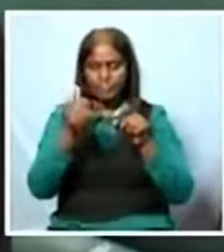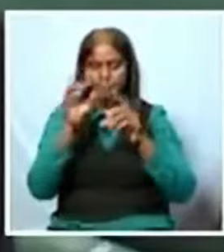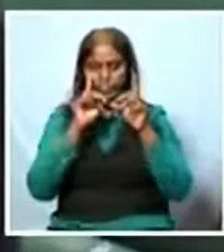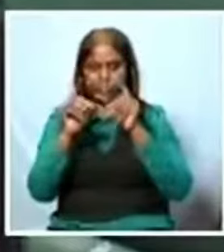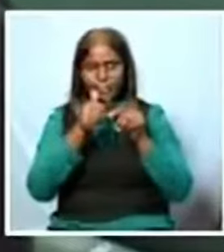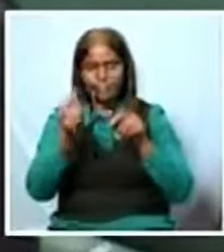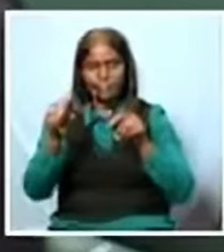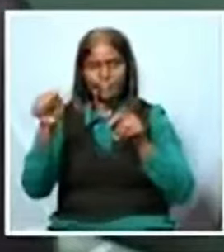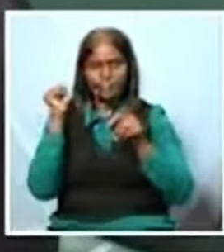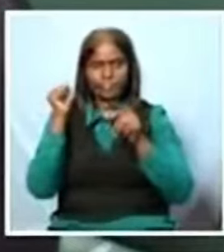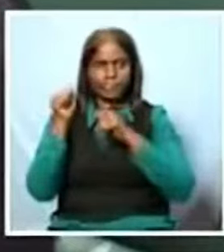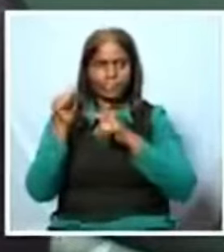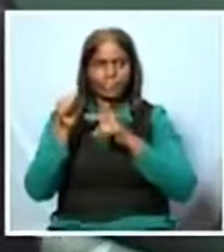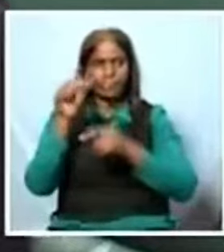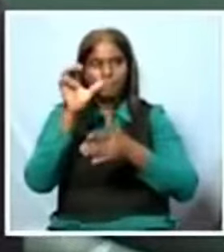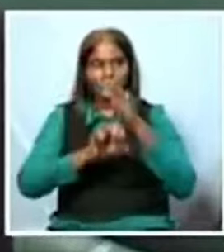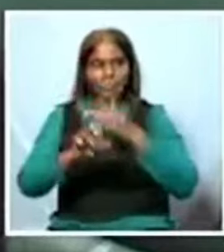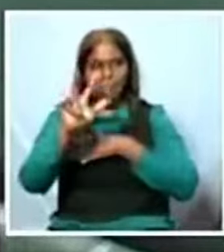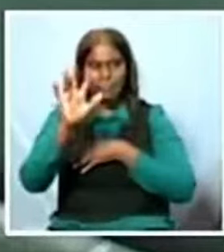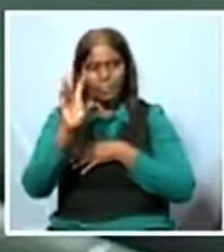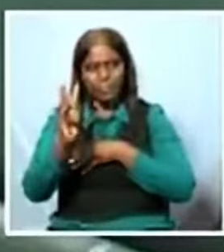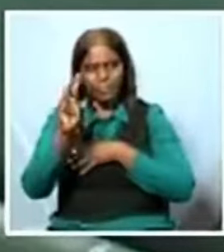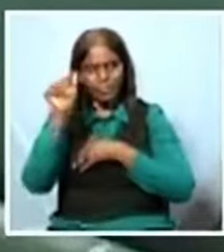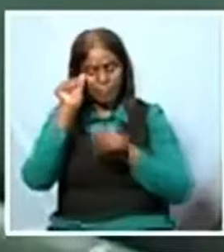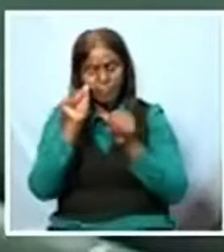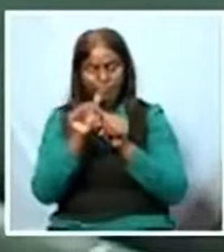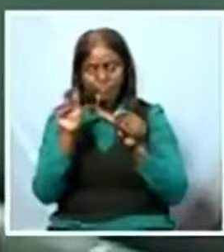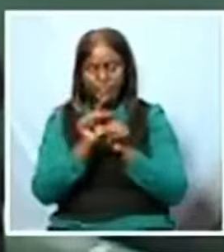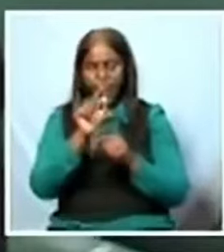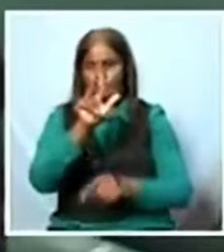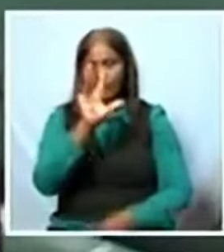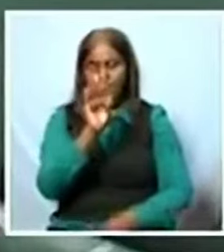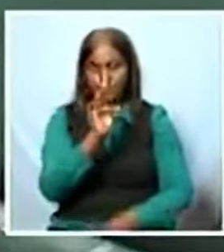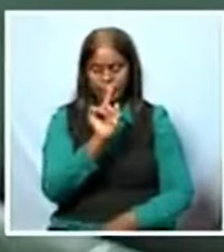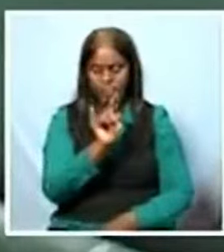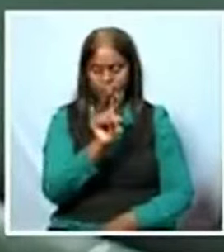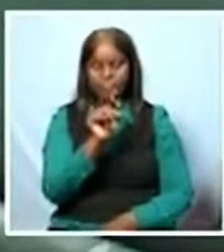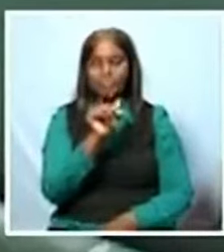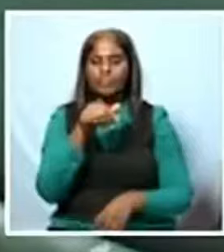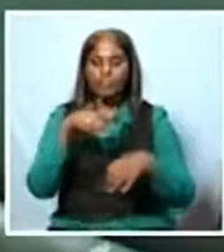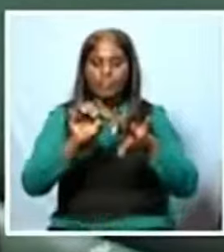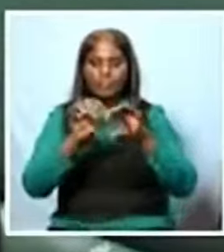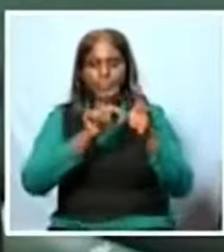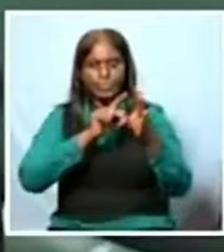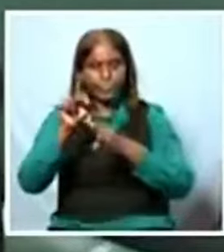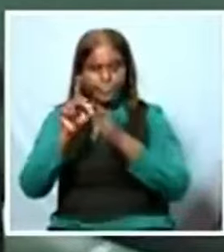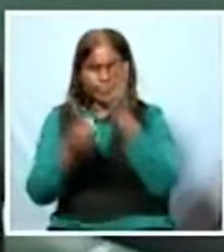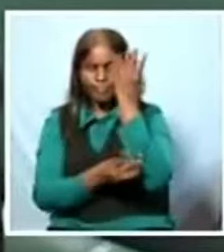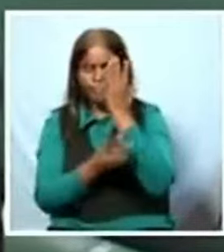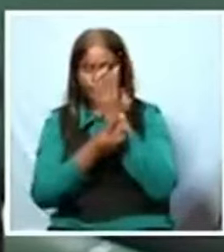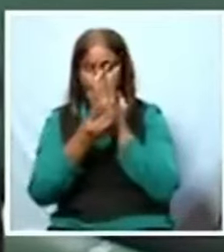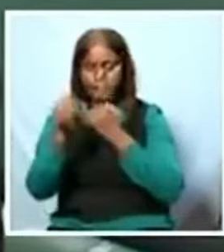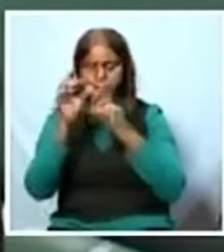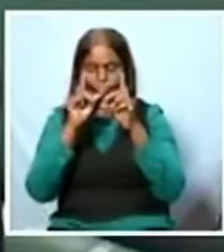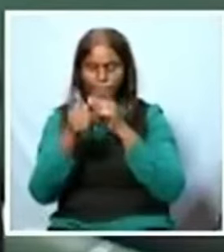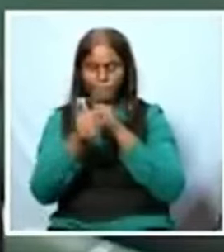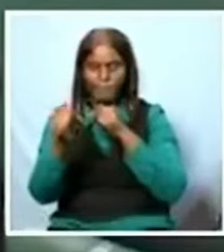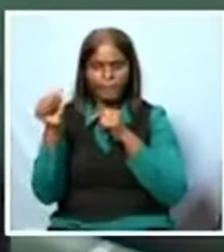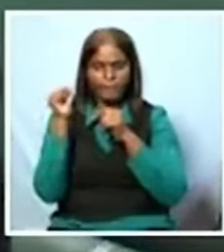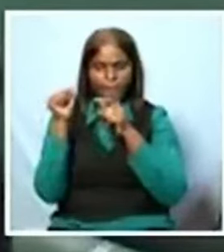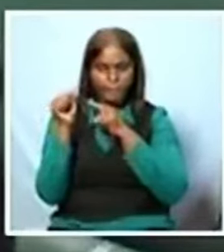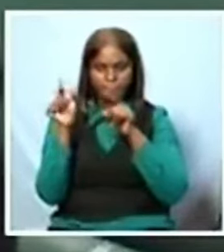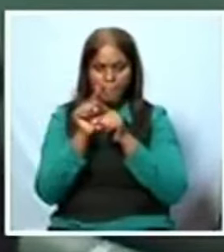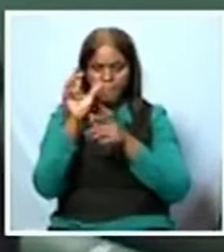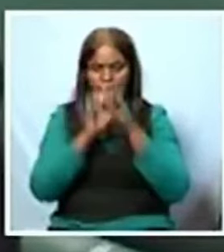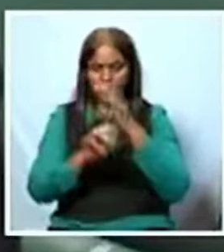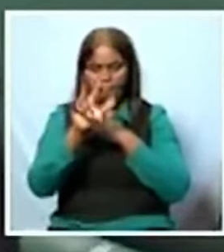debate, any objection? Clause 36 is agreed to. Clause 37, continuing professional development. Any debate, any objection?